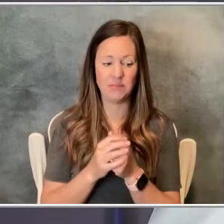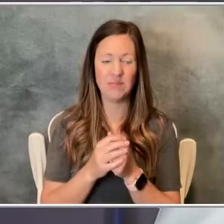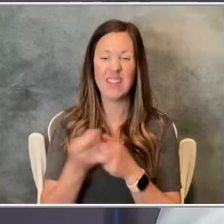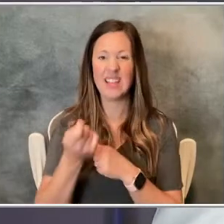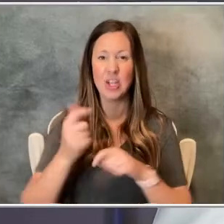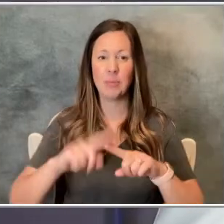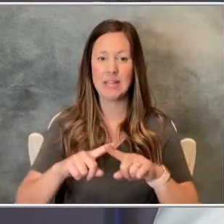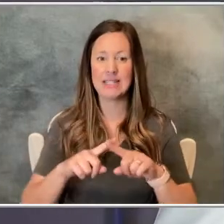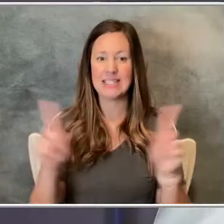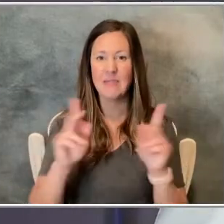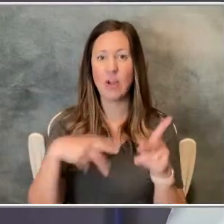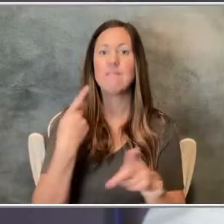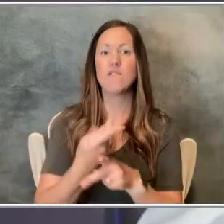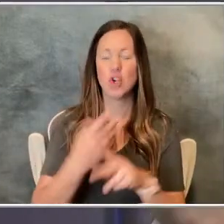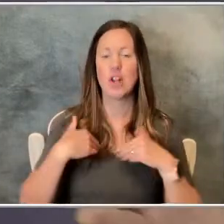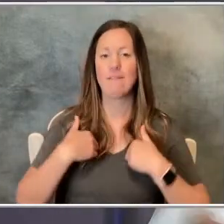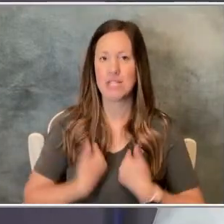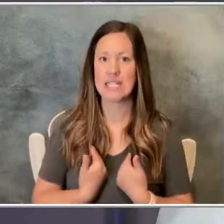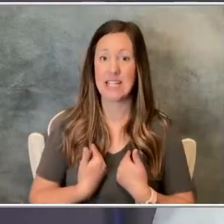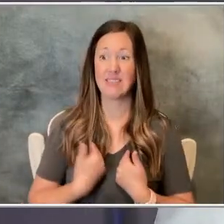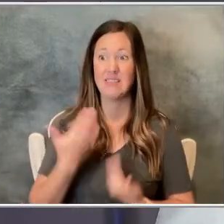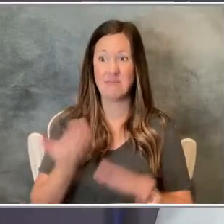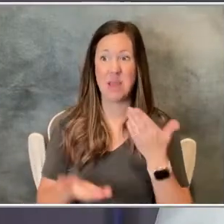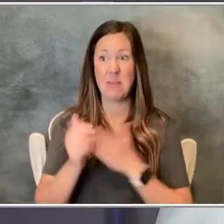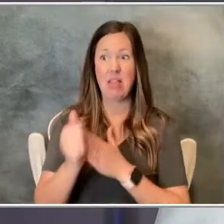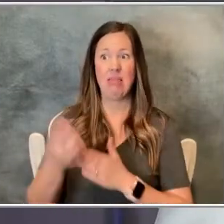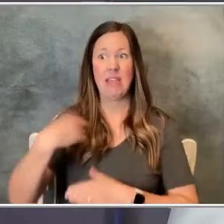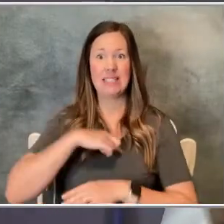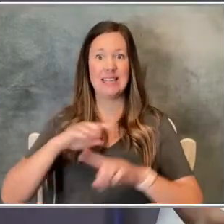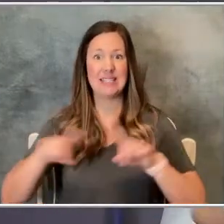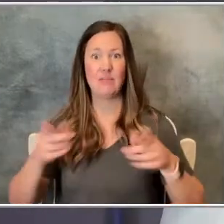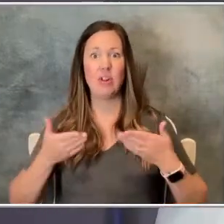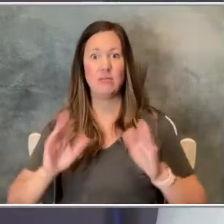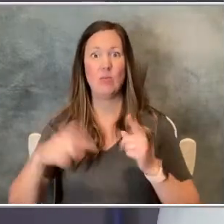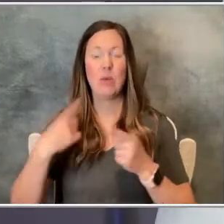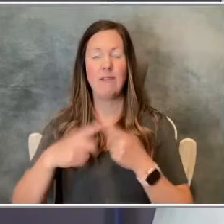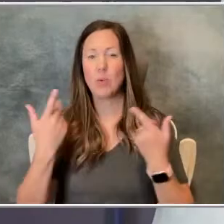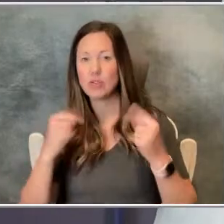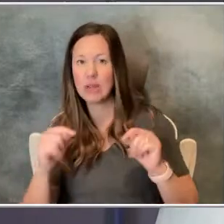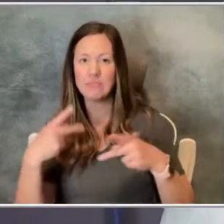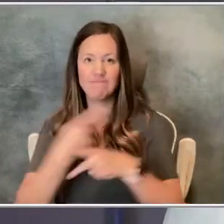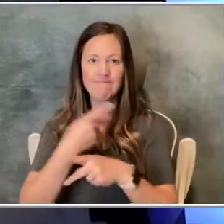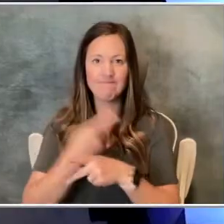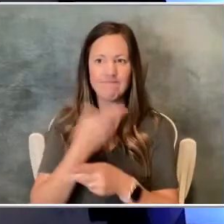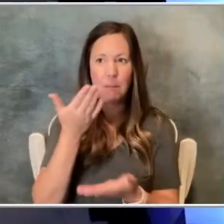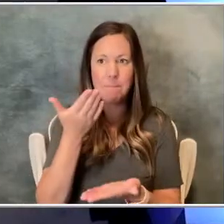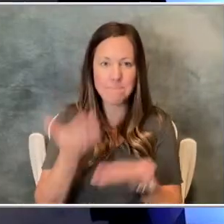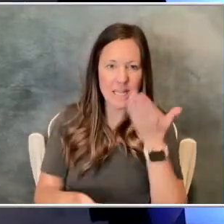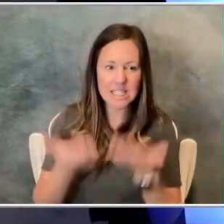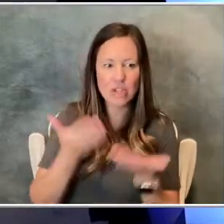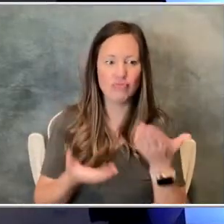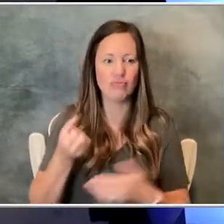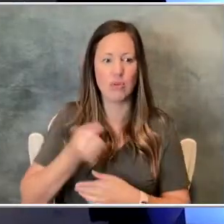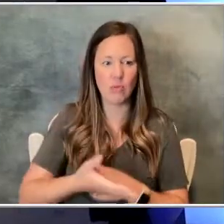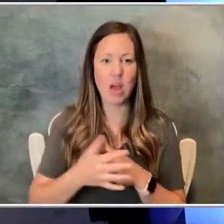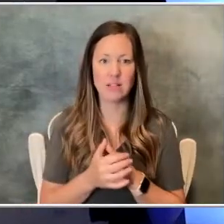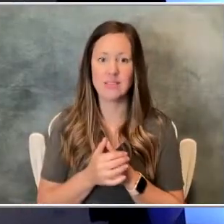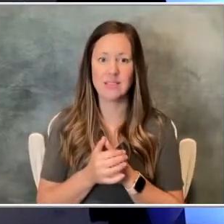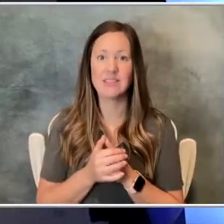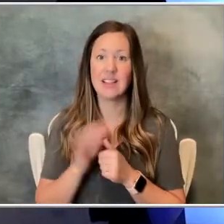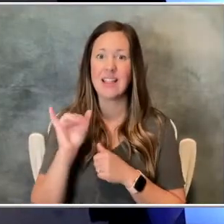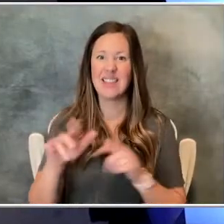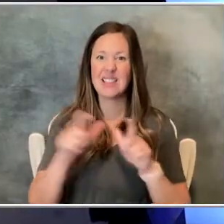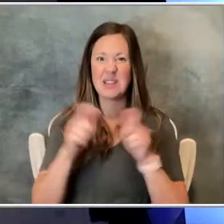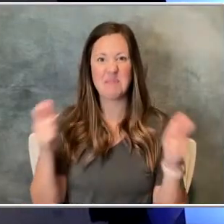of fatigue that leads us in different directions when we're trying to work up potential reversible causes. Yeah, this is a pretty big topic, and I bet we're going to get